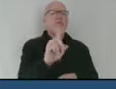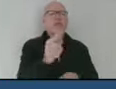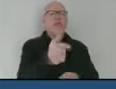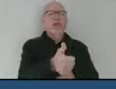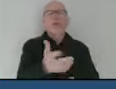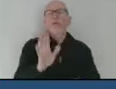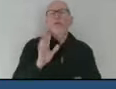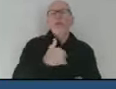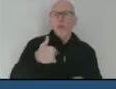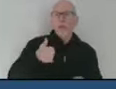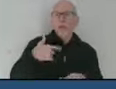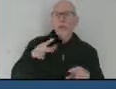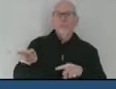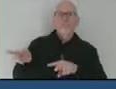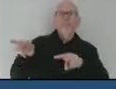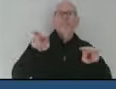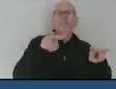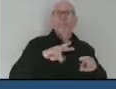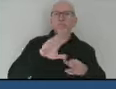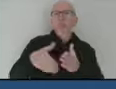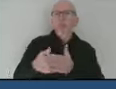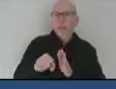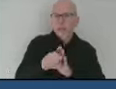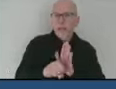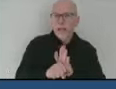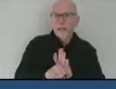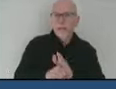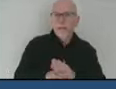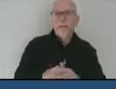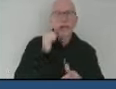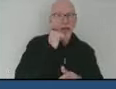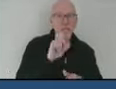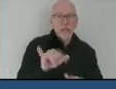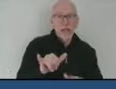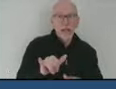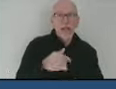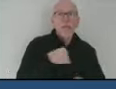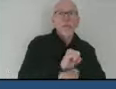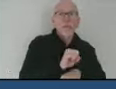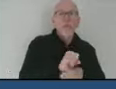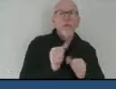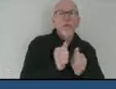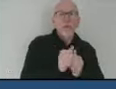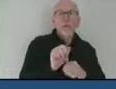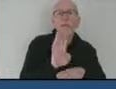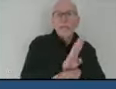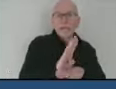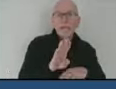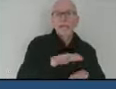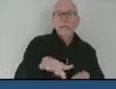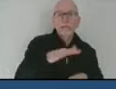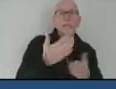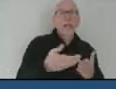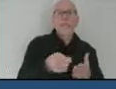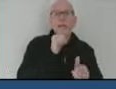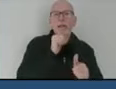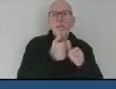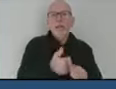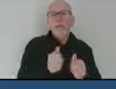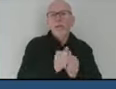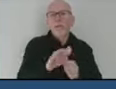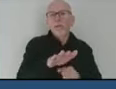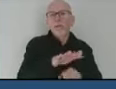out over the whole state every day working with businesses who may not be complying with local